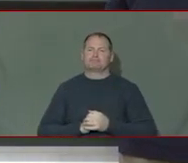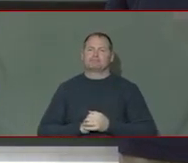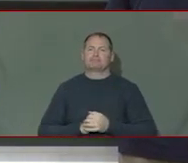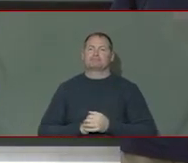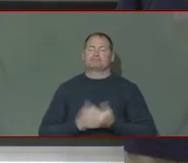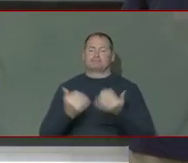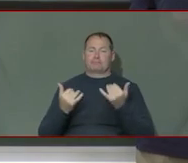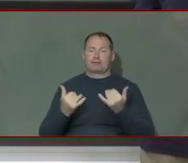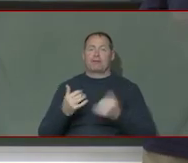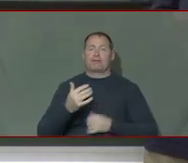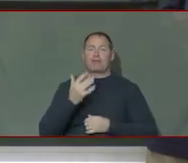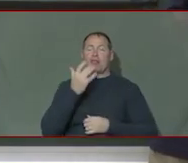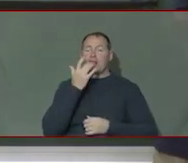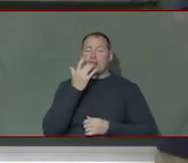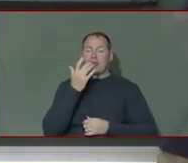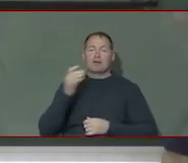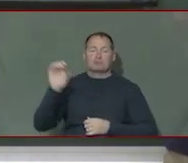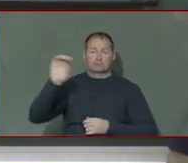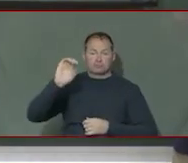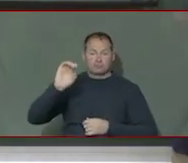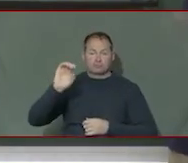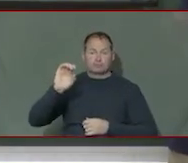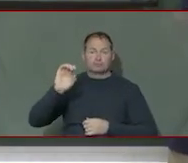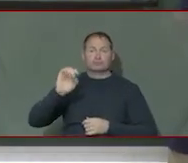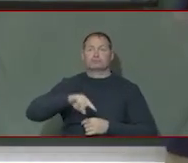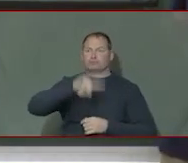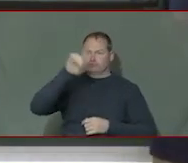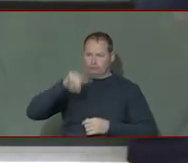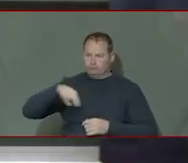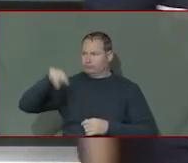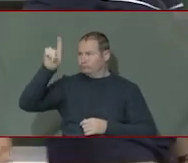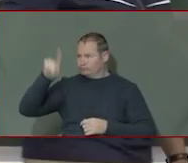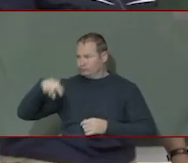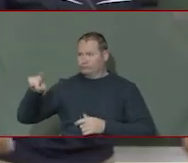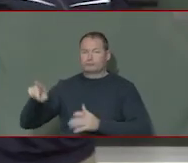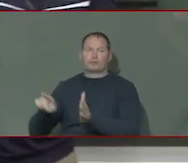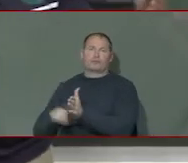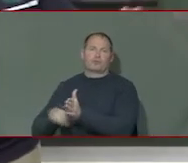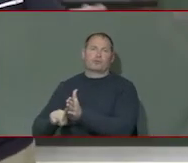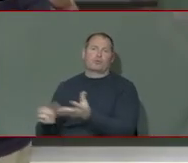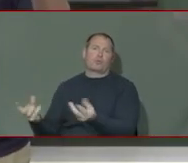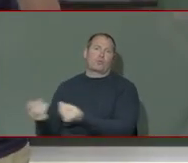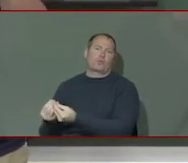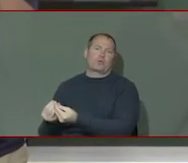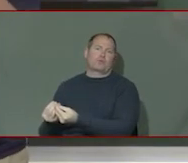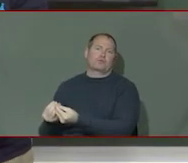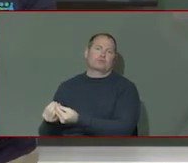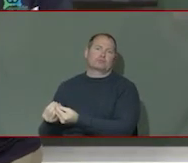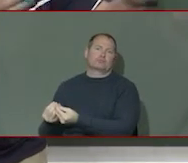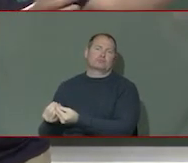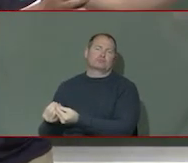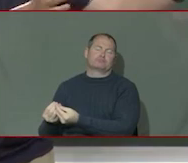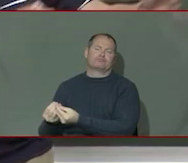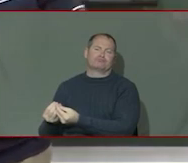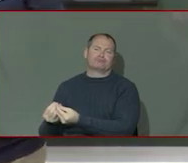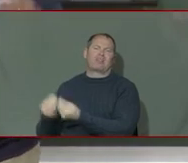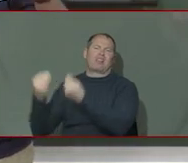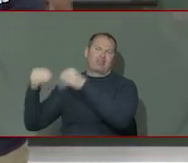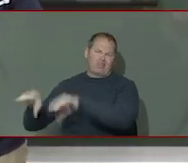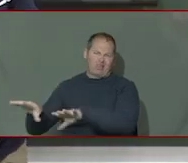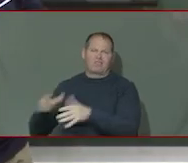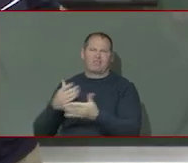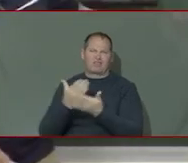right through and become part of the urine. The urine is what is our rubbish bag